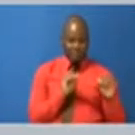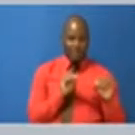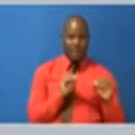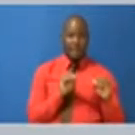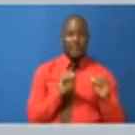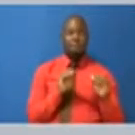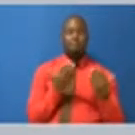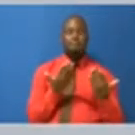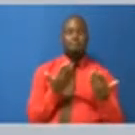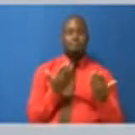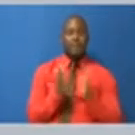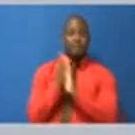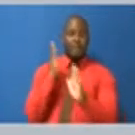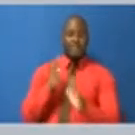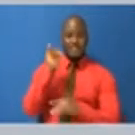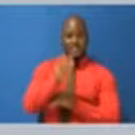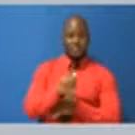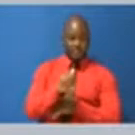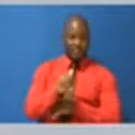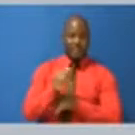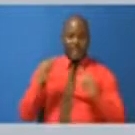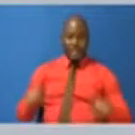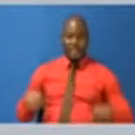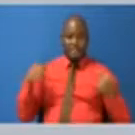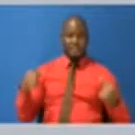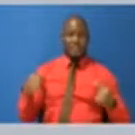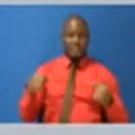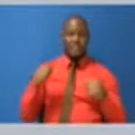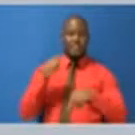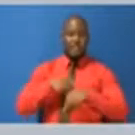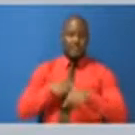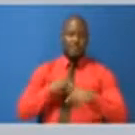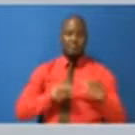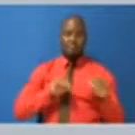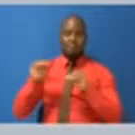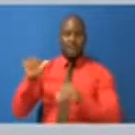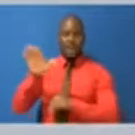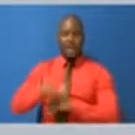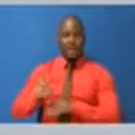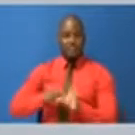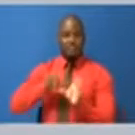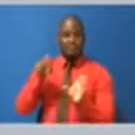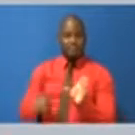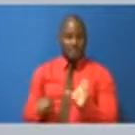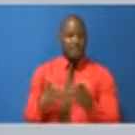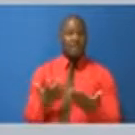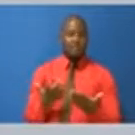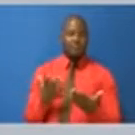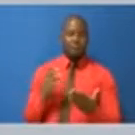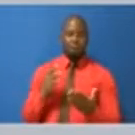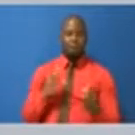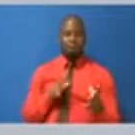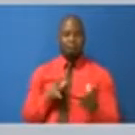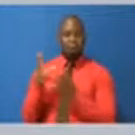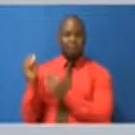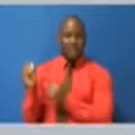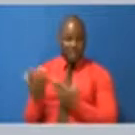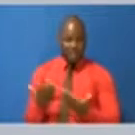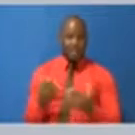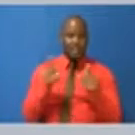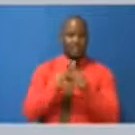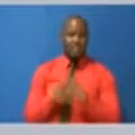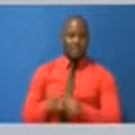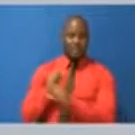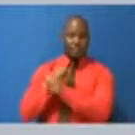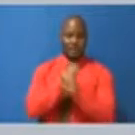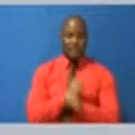the bus and stay in the wheelchair and when you get to his destination just is work out so that we can also